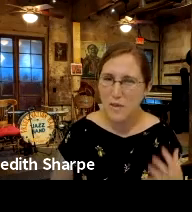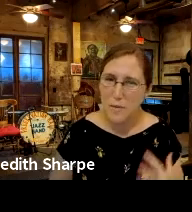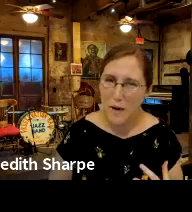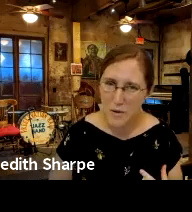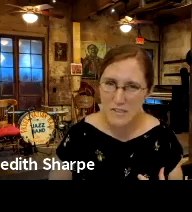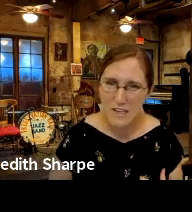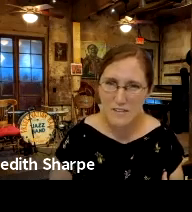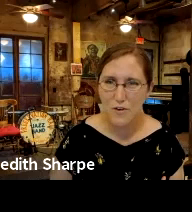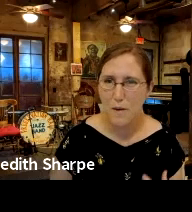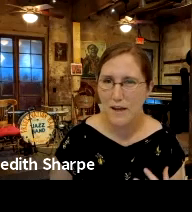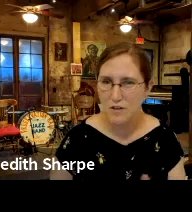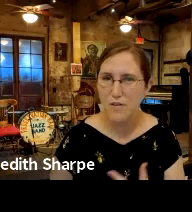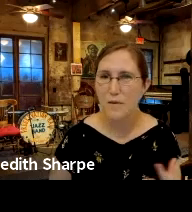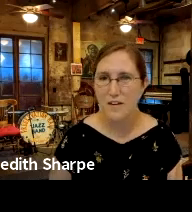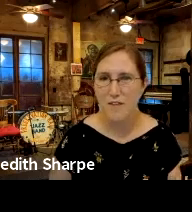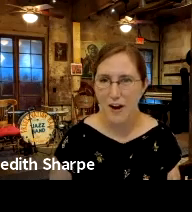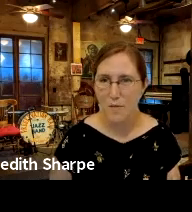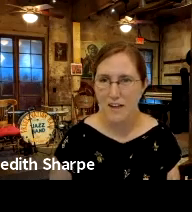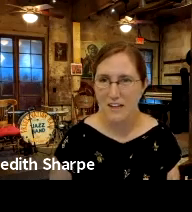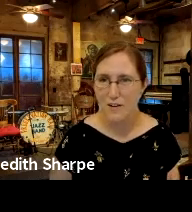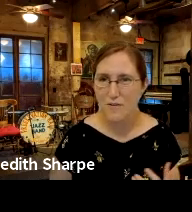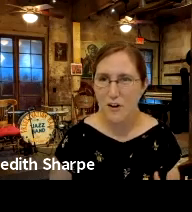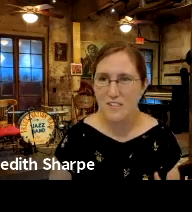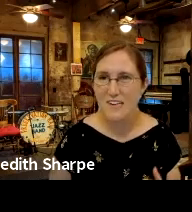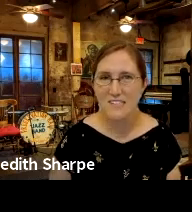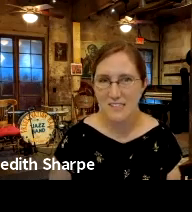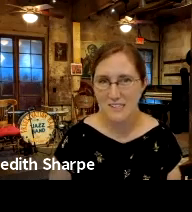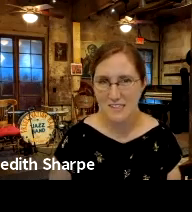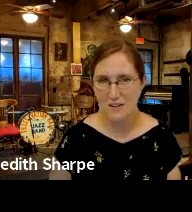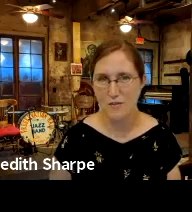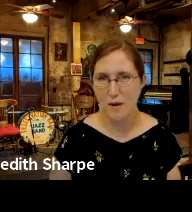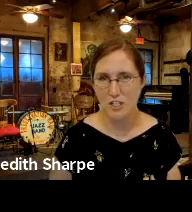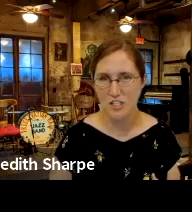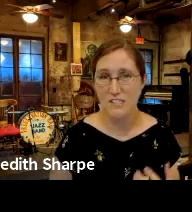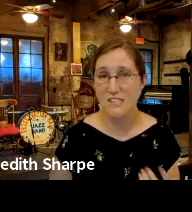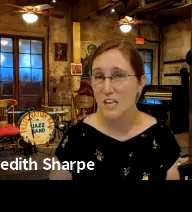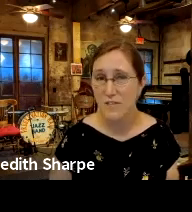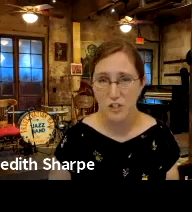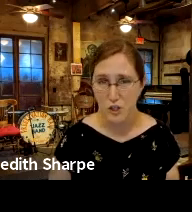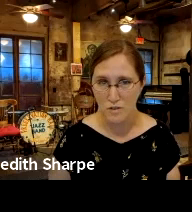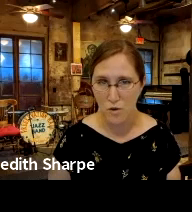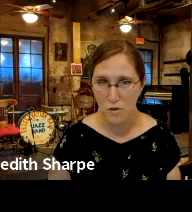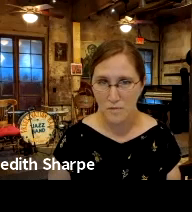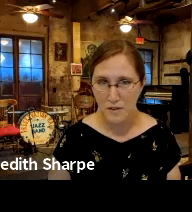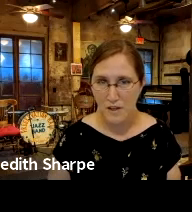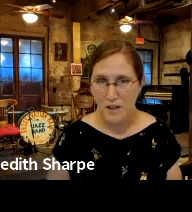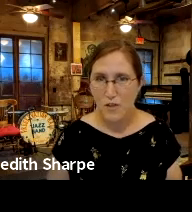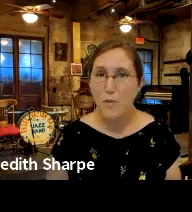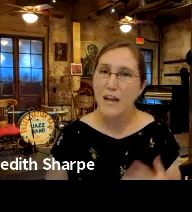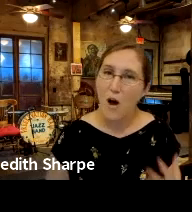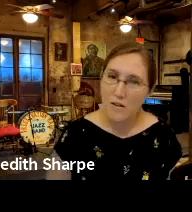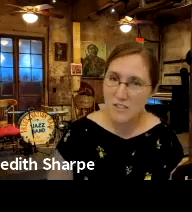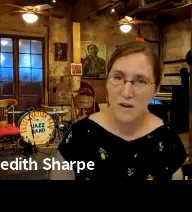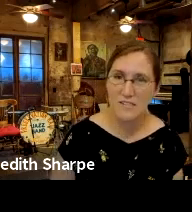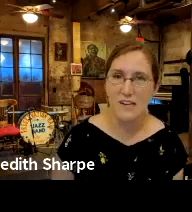So when the brain receives information from the environment, it first assesses this information to see if it is useful. The